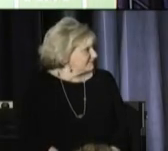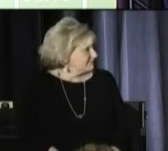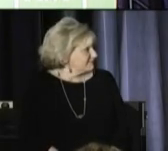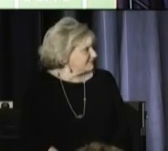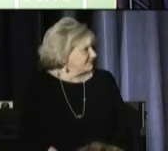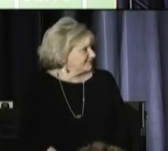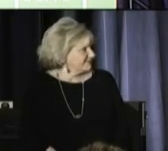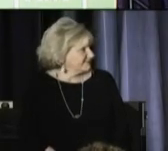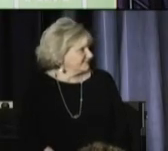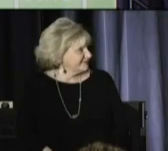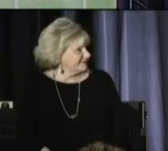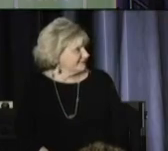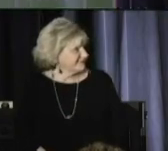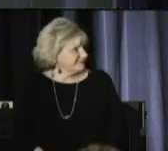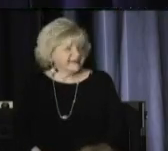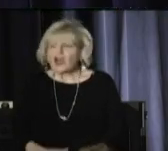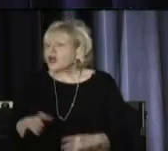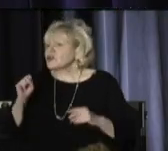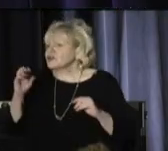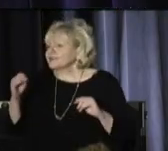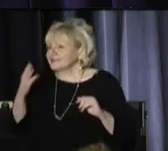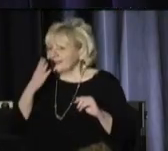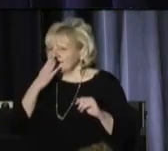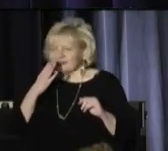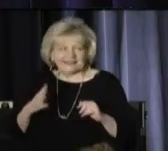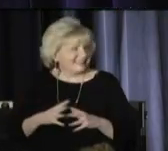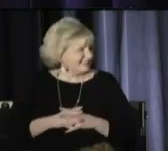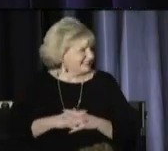Oh, so good.